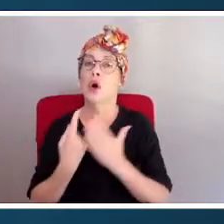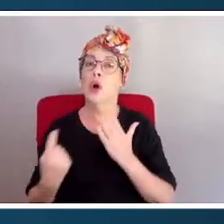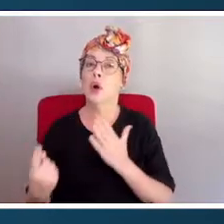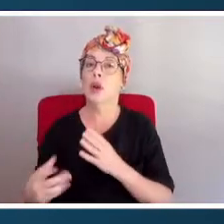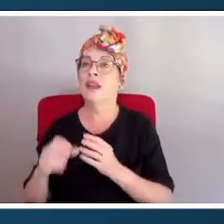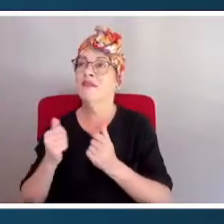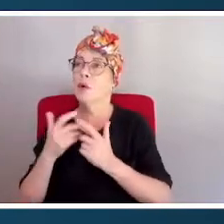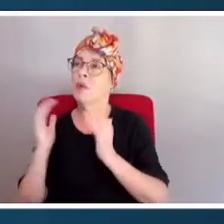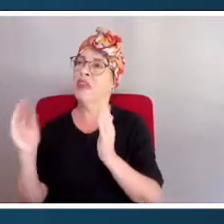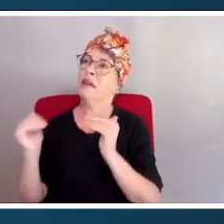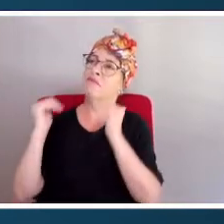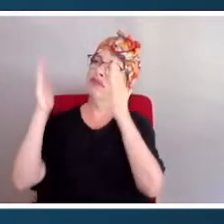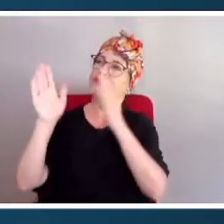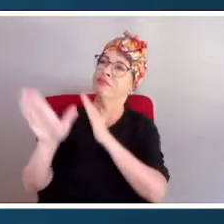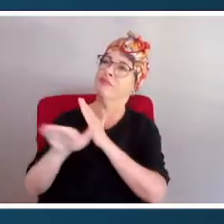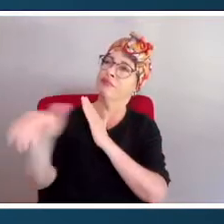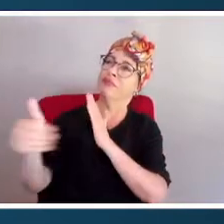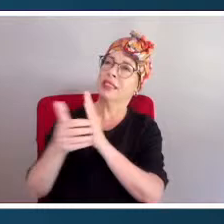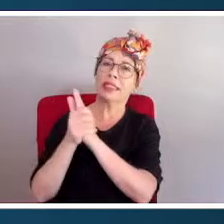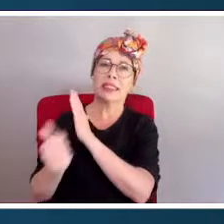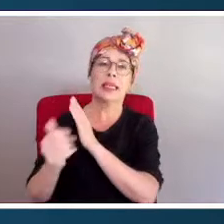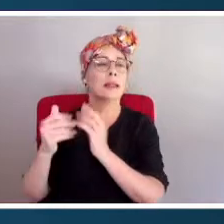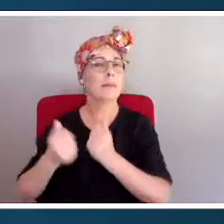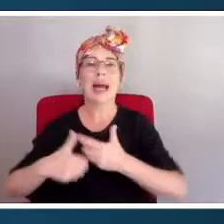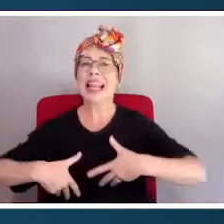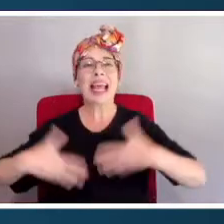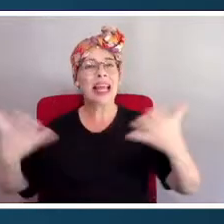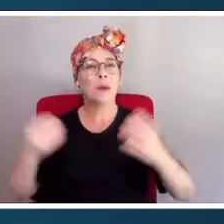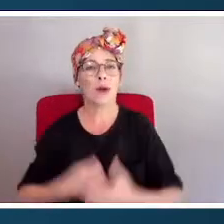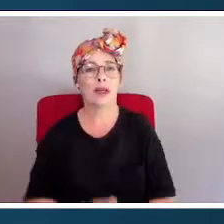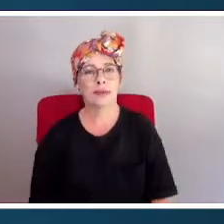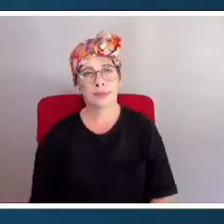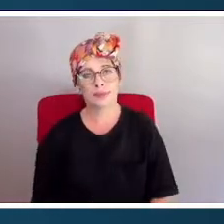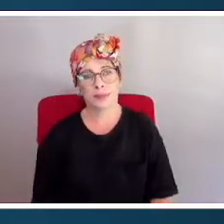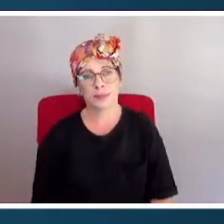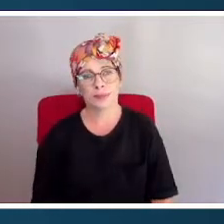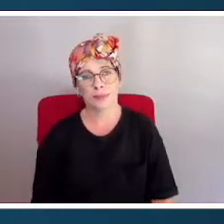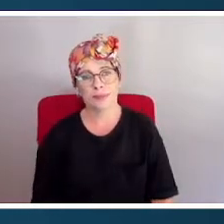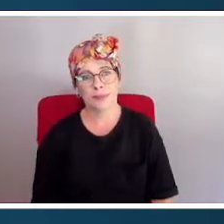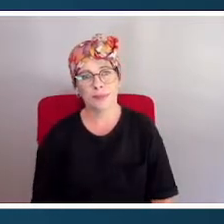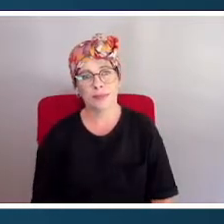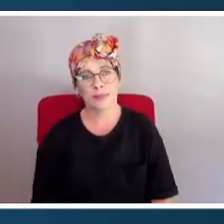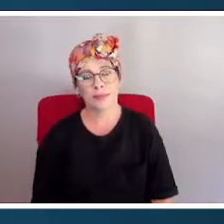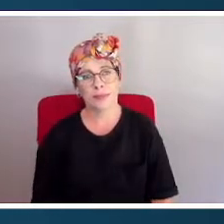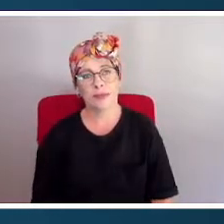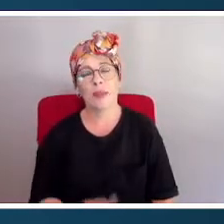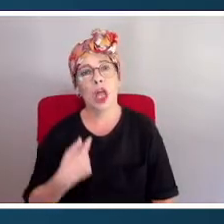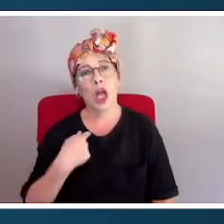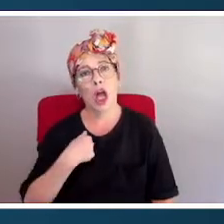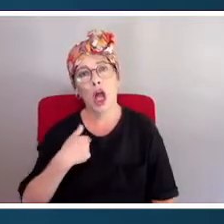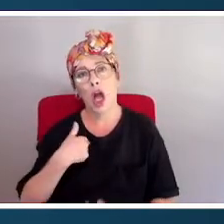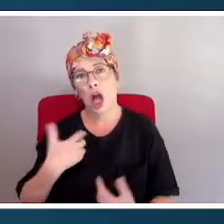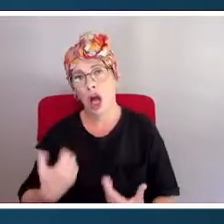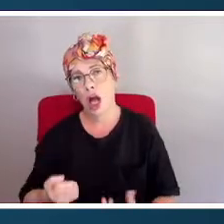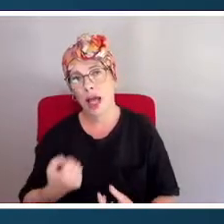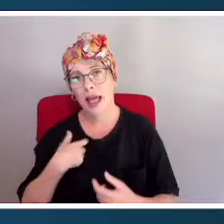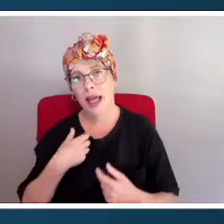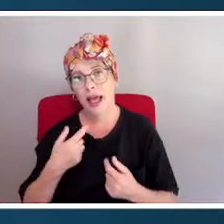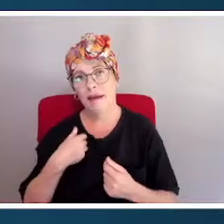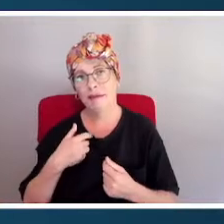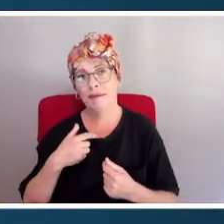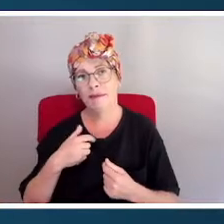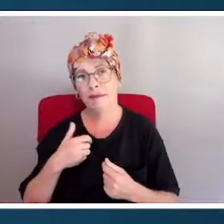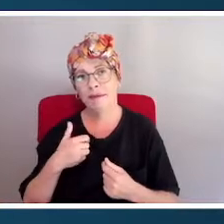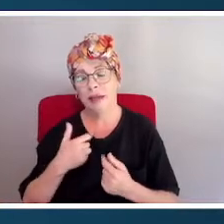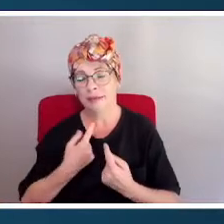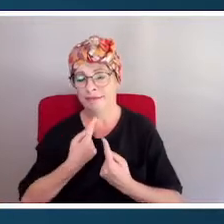skilled. I've actually laid out the economic case for this elsewhere, and therefore I will not bore